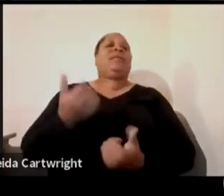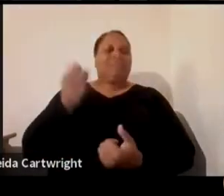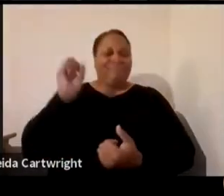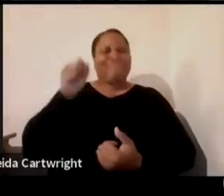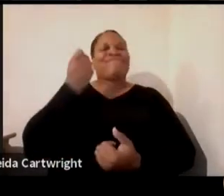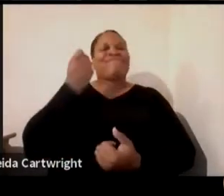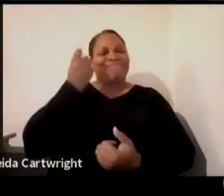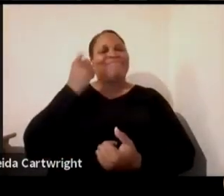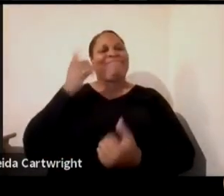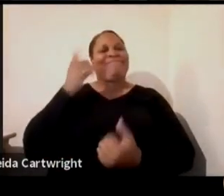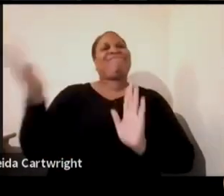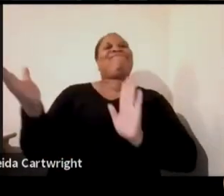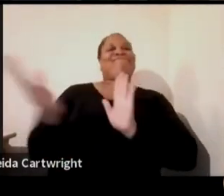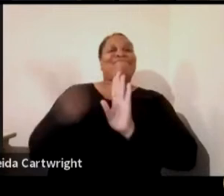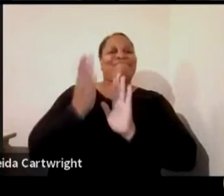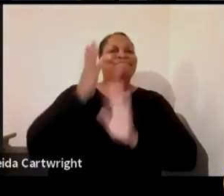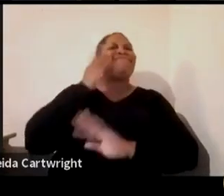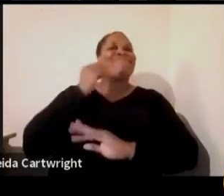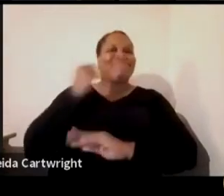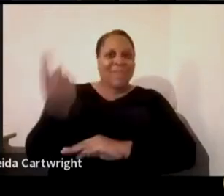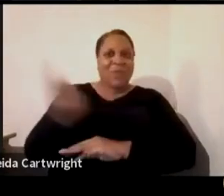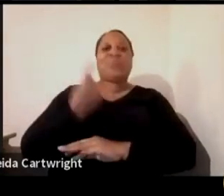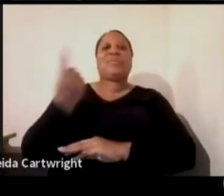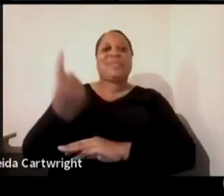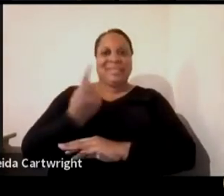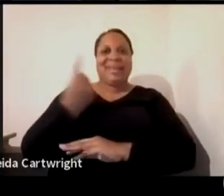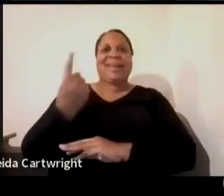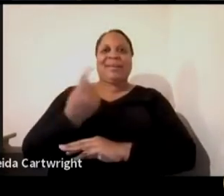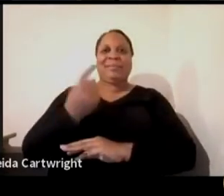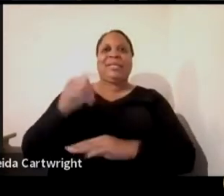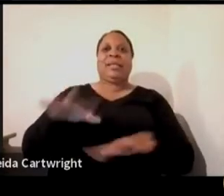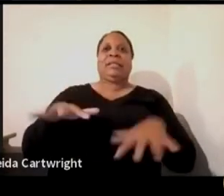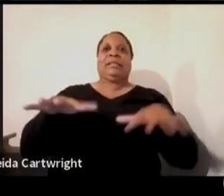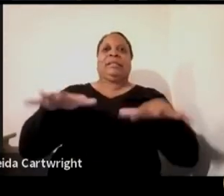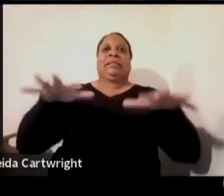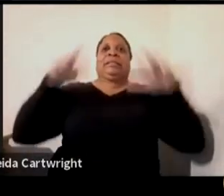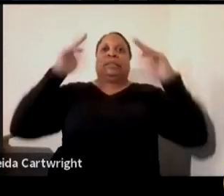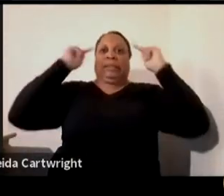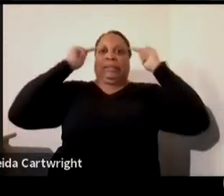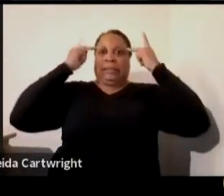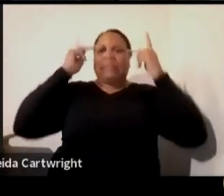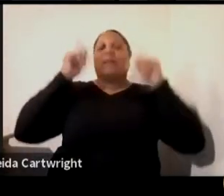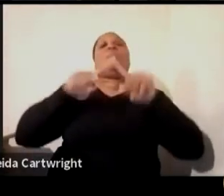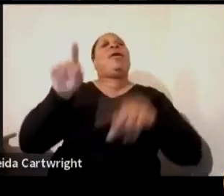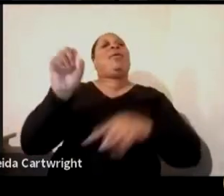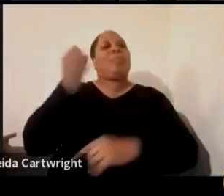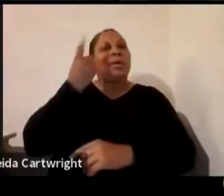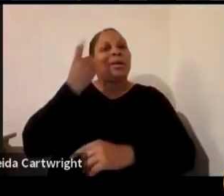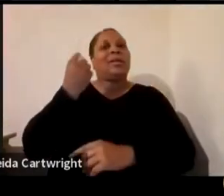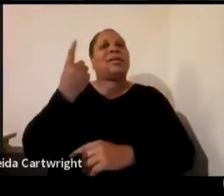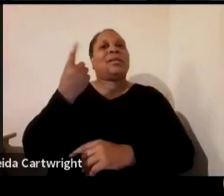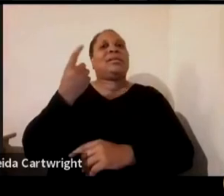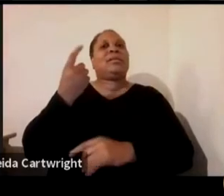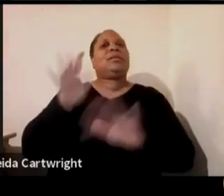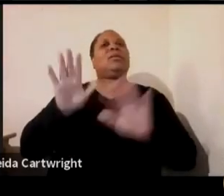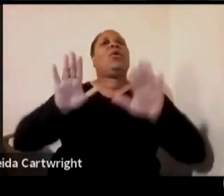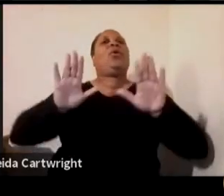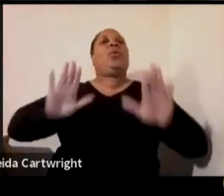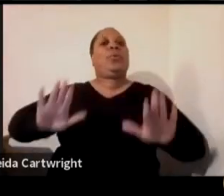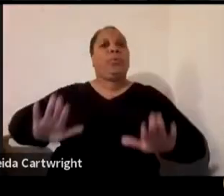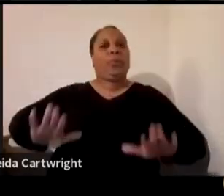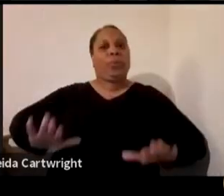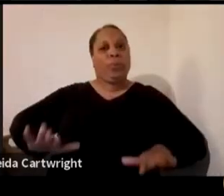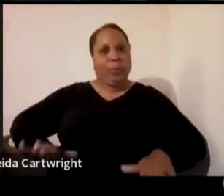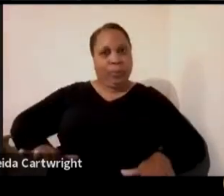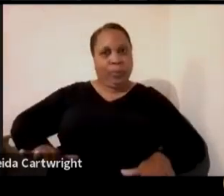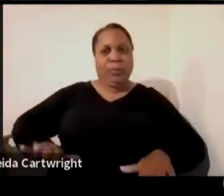We face that all the time. So we do understand the anxiety, but it's so important that we try and remain calm, do some